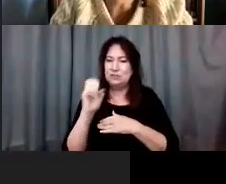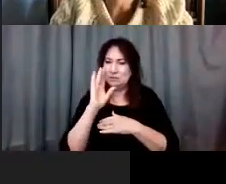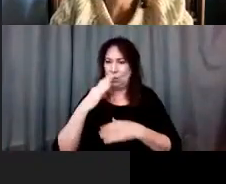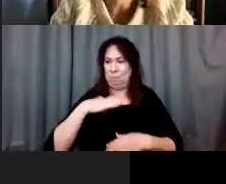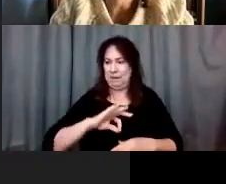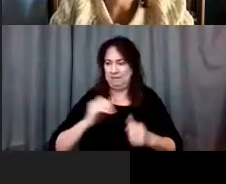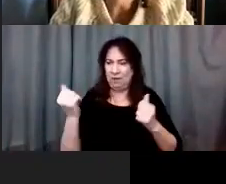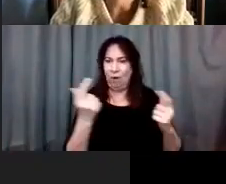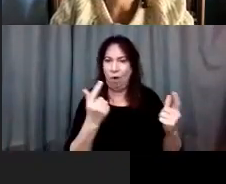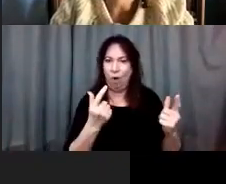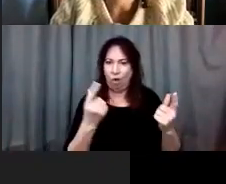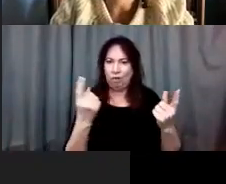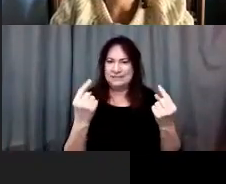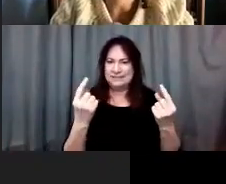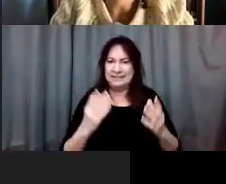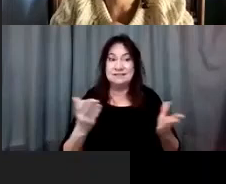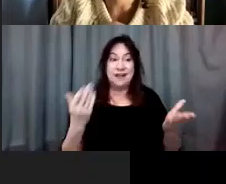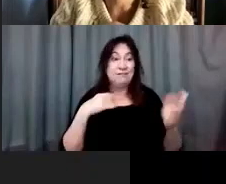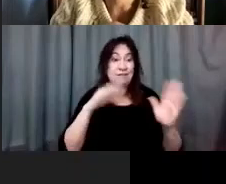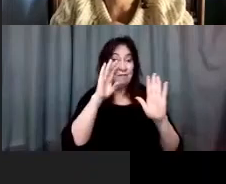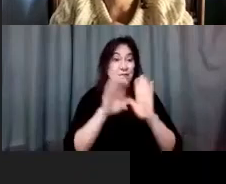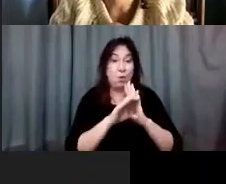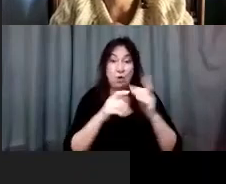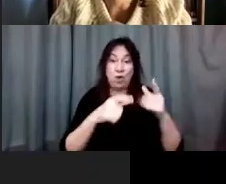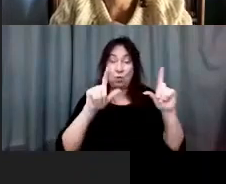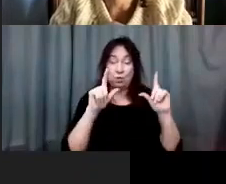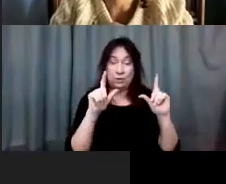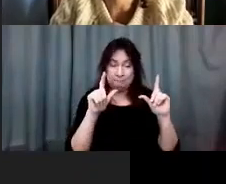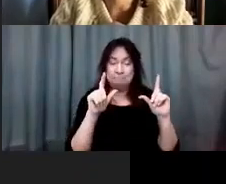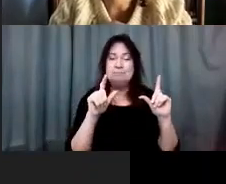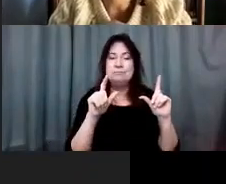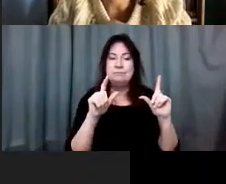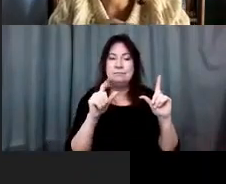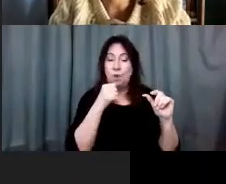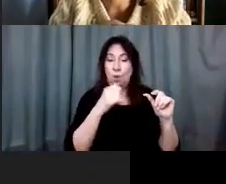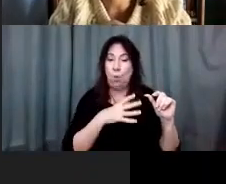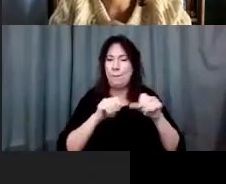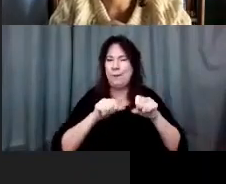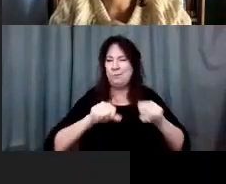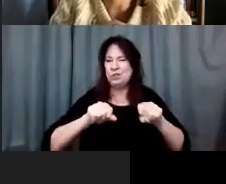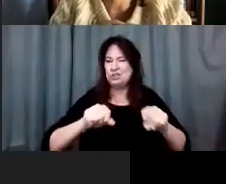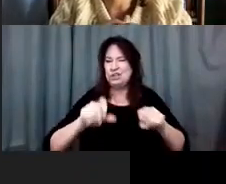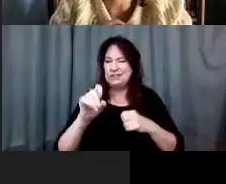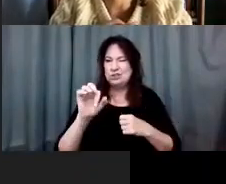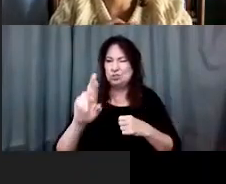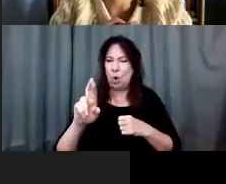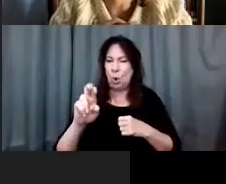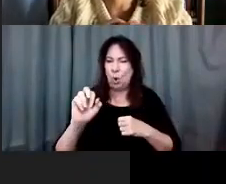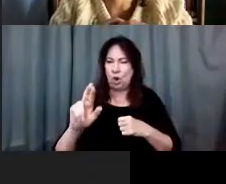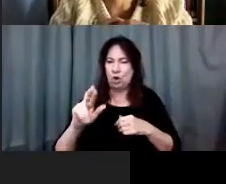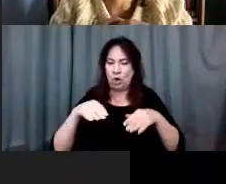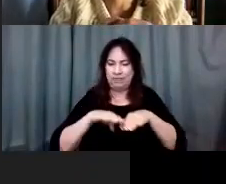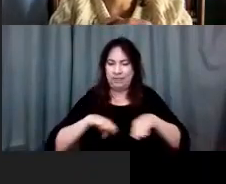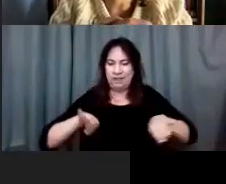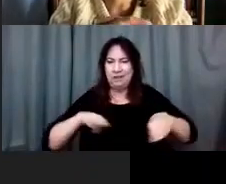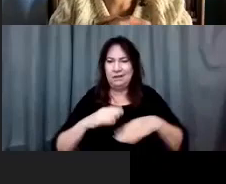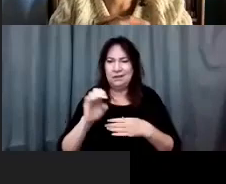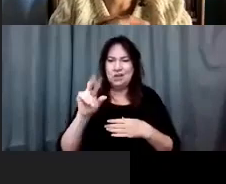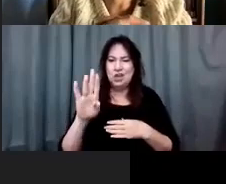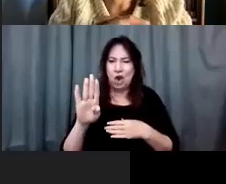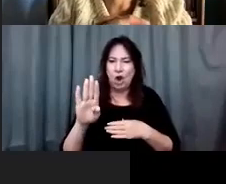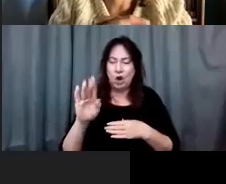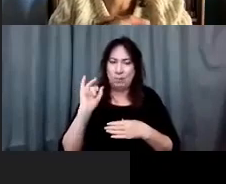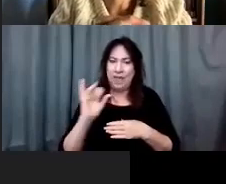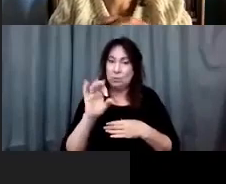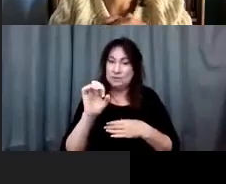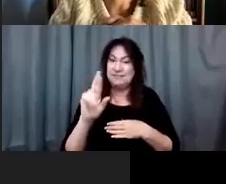attendees. I have a photo on the screen of a woman pushing a stroller down a curb cut. And that's an example of a feature that was